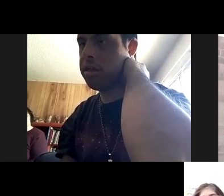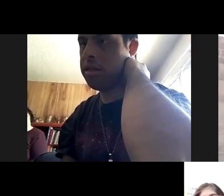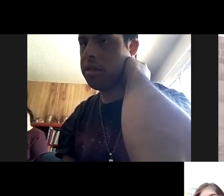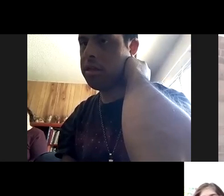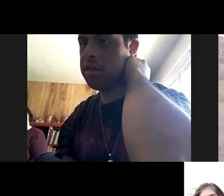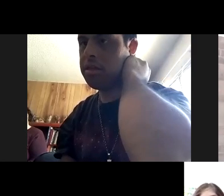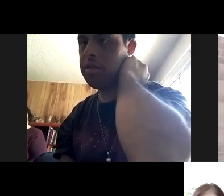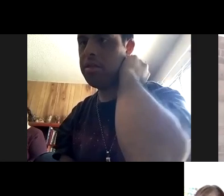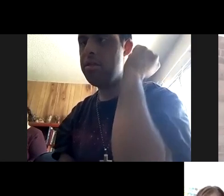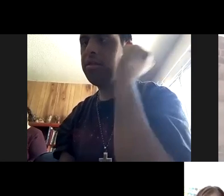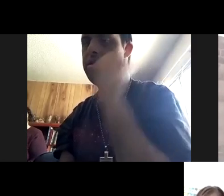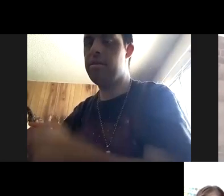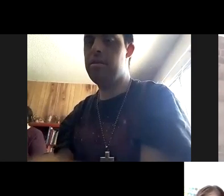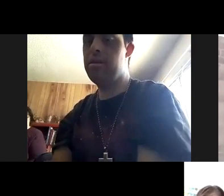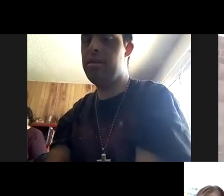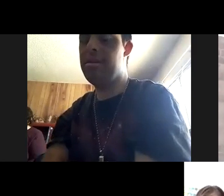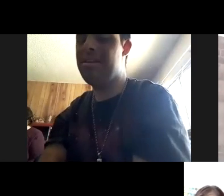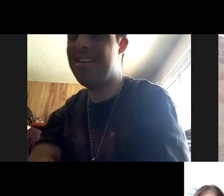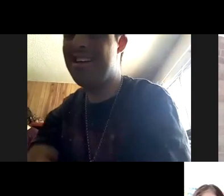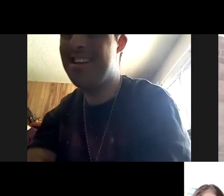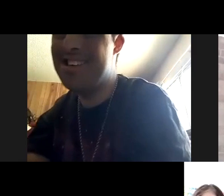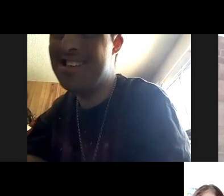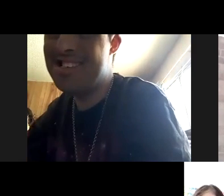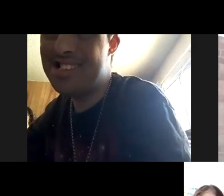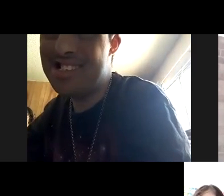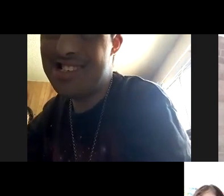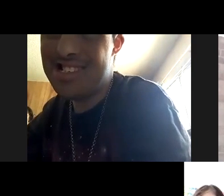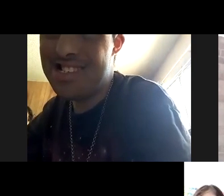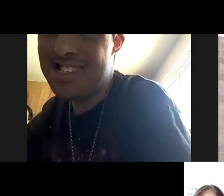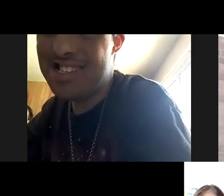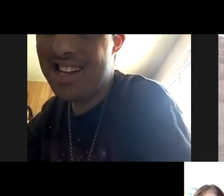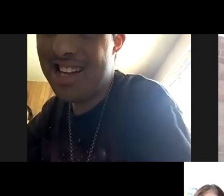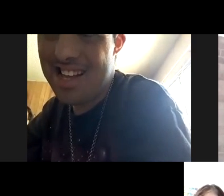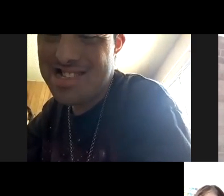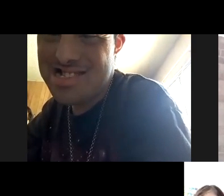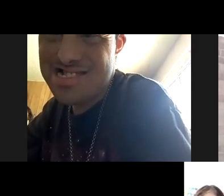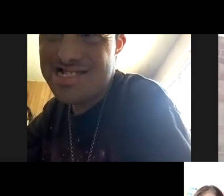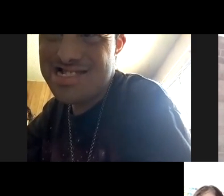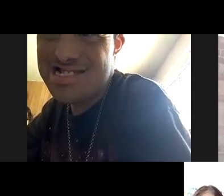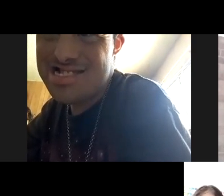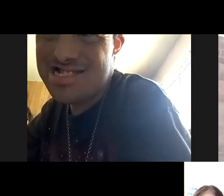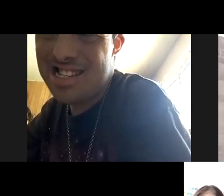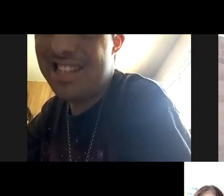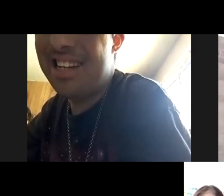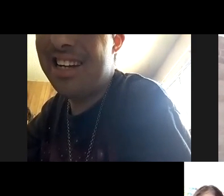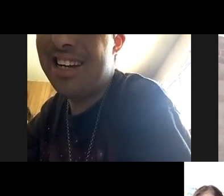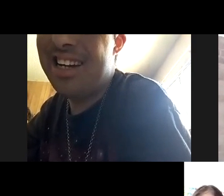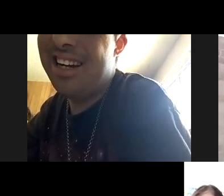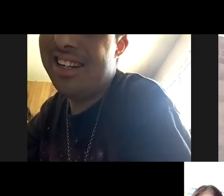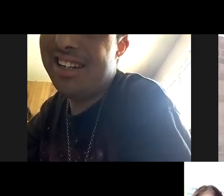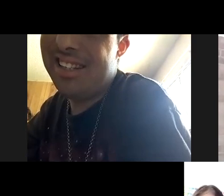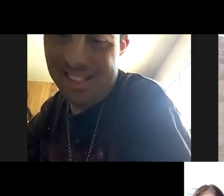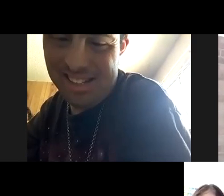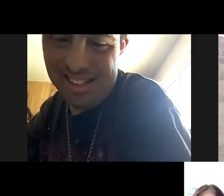53. The fool says in his heart, there is no God. Mm-hmm. They are corrupt and their ways are vile. There is no one who